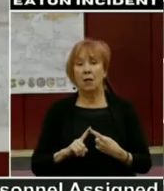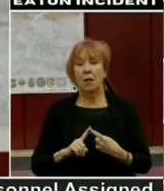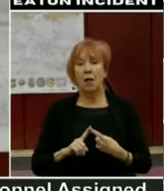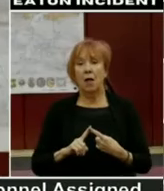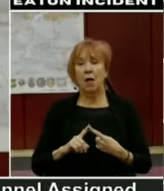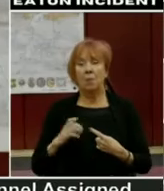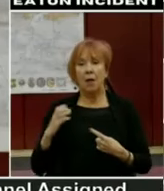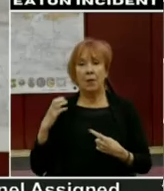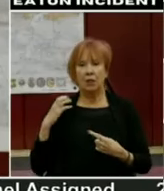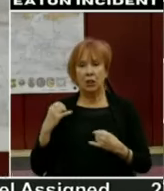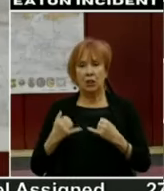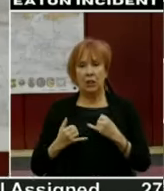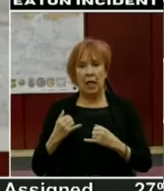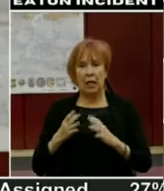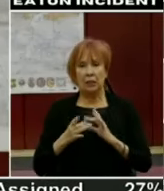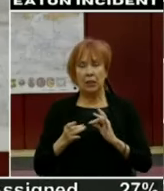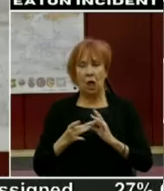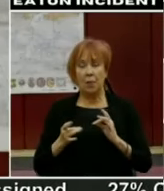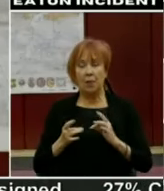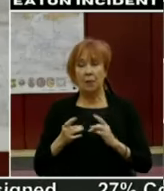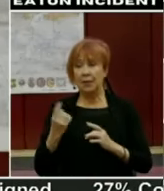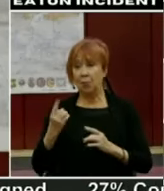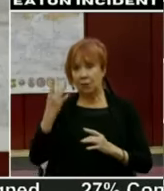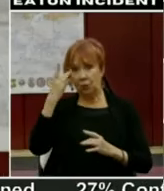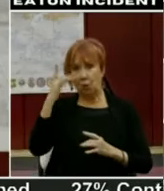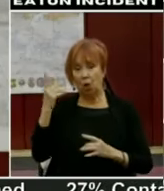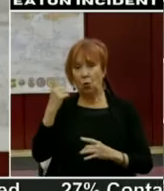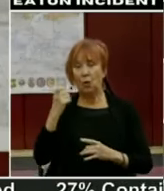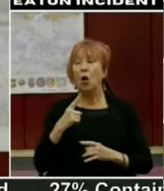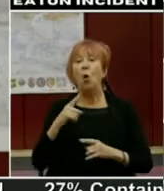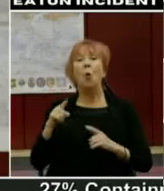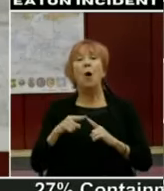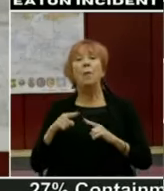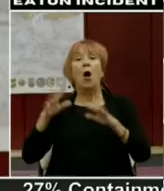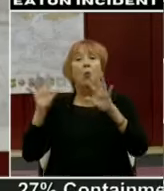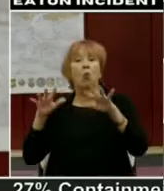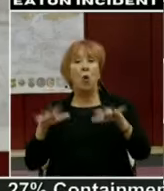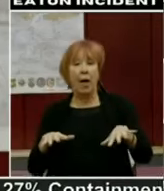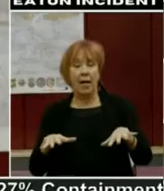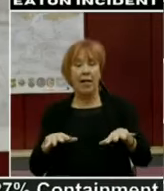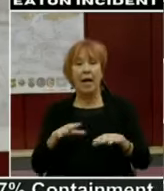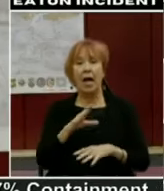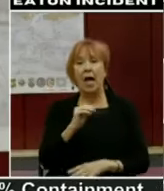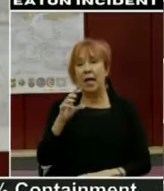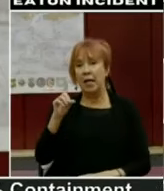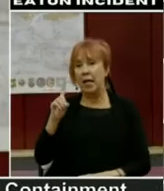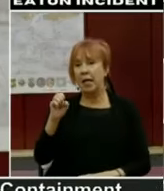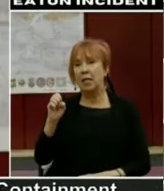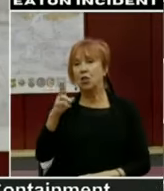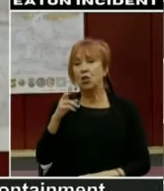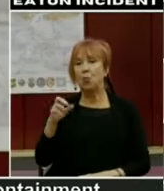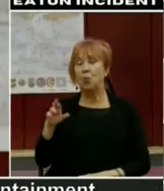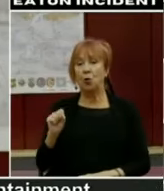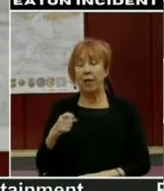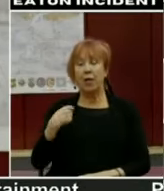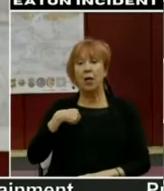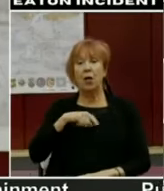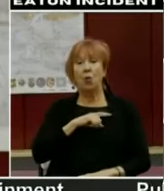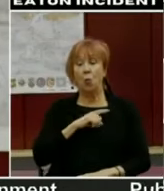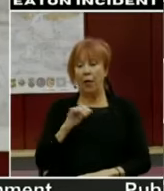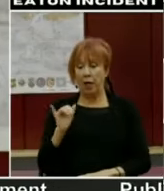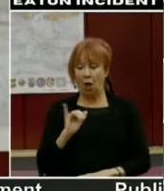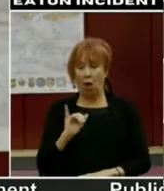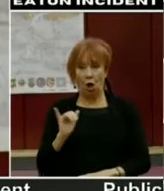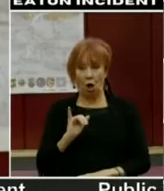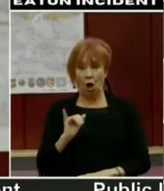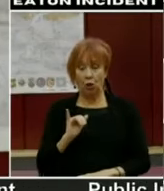Someone asked a very smart question. What about rain coming? What about debris? So Los Angeles County Department of Public Works is also your